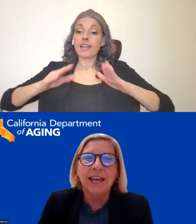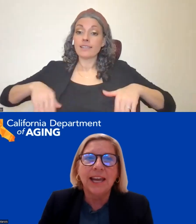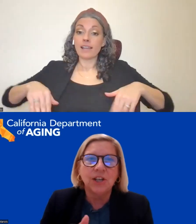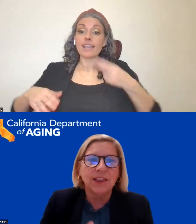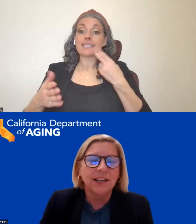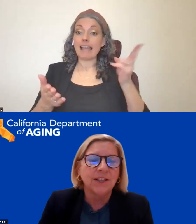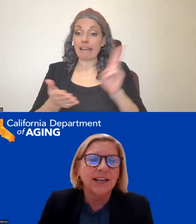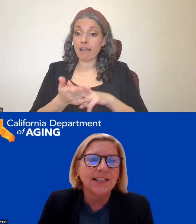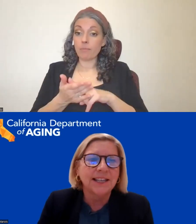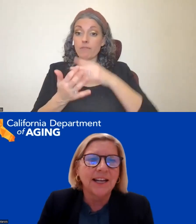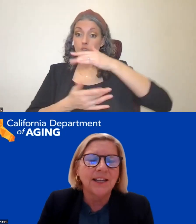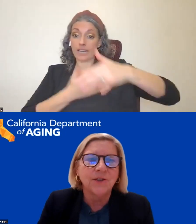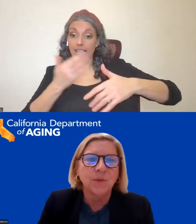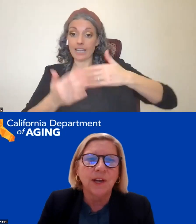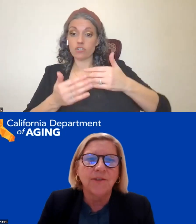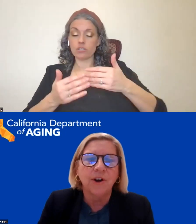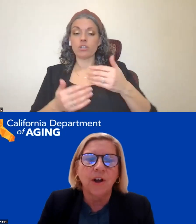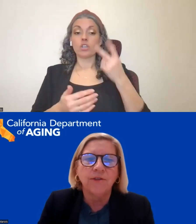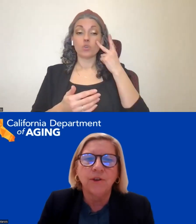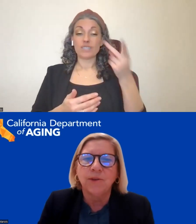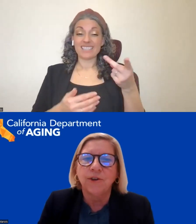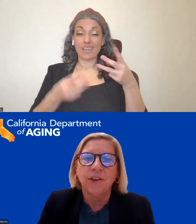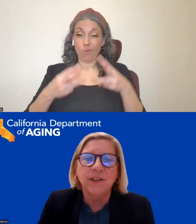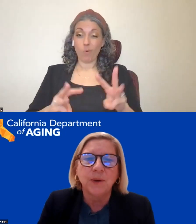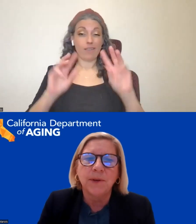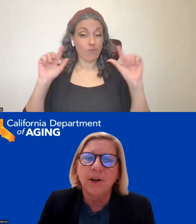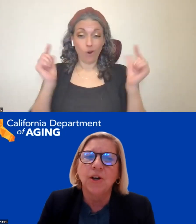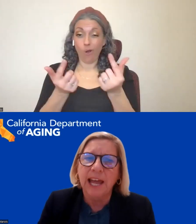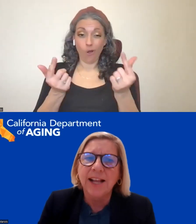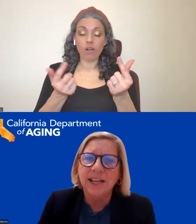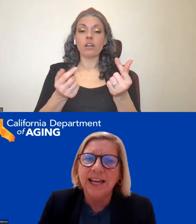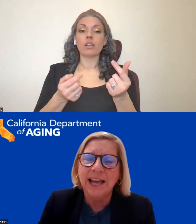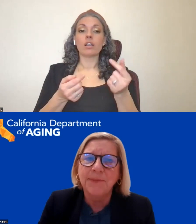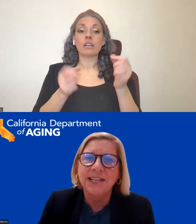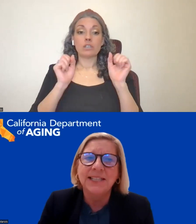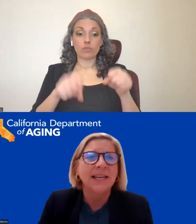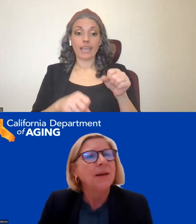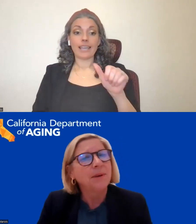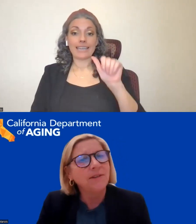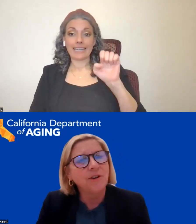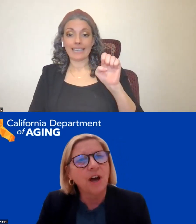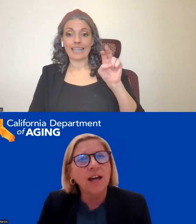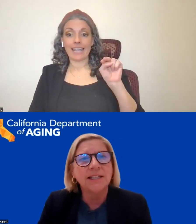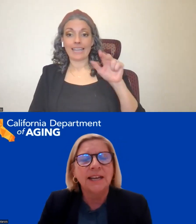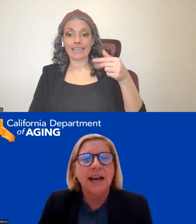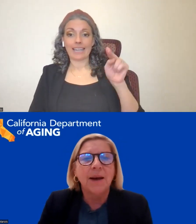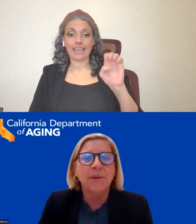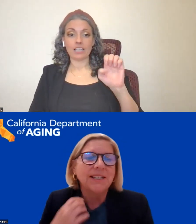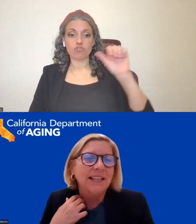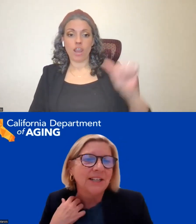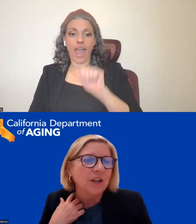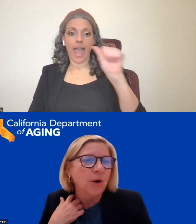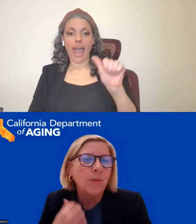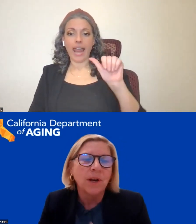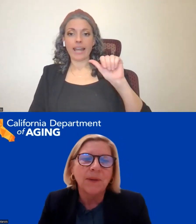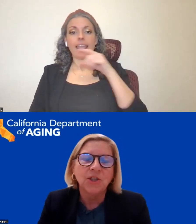our Engage, I think on the next slide, there's a way for all of you. If you're on this webinar, you're likely getting updates, but if you're not, please